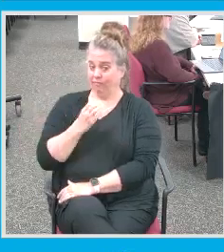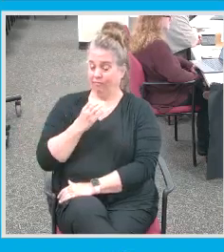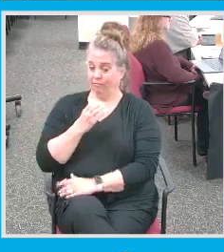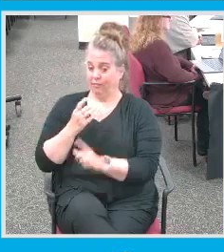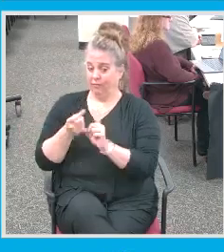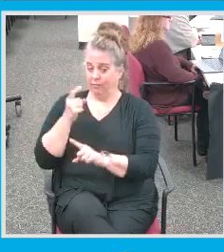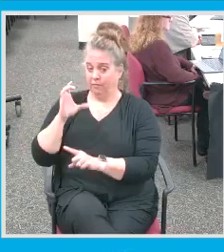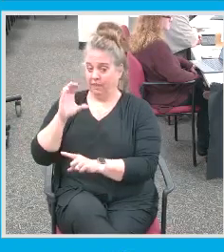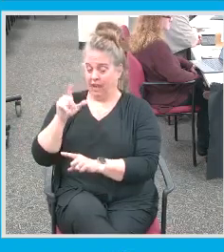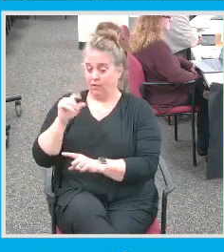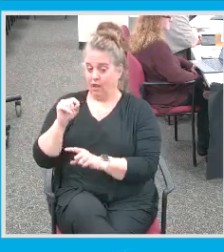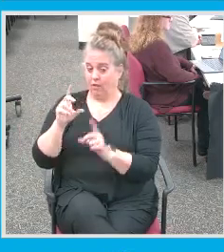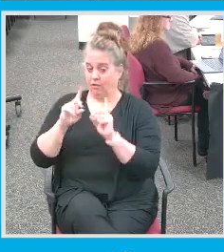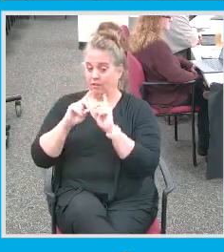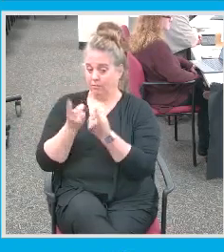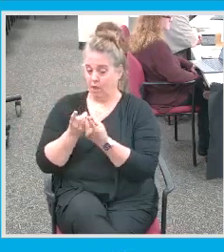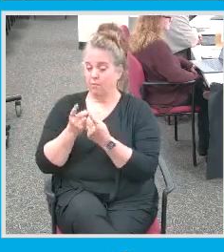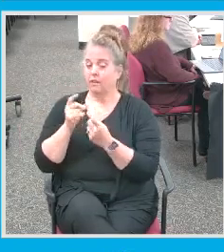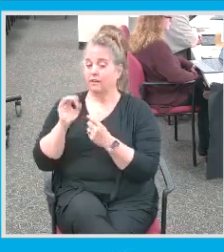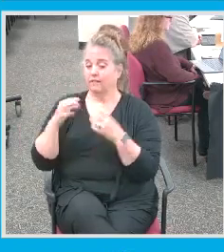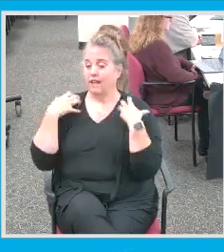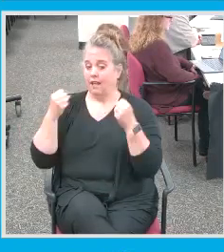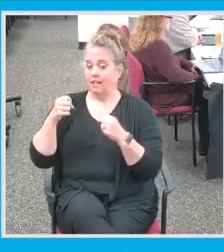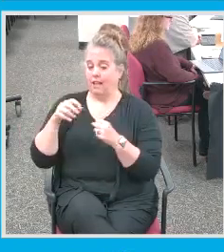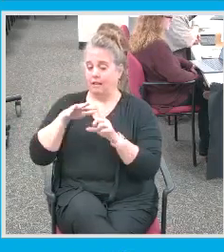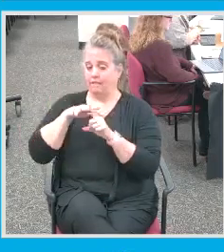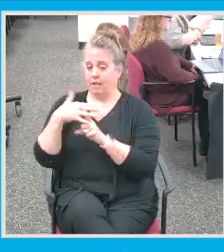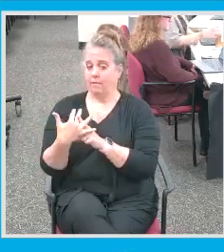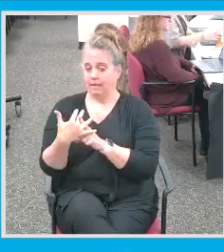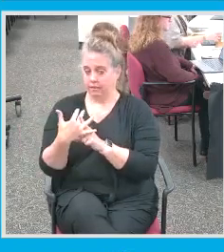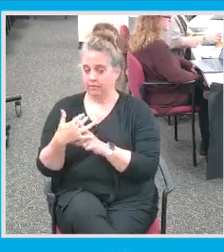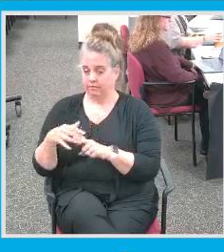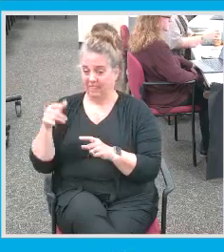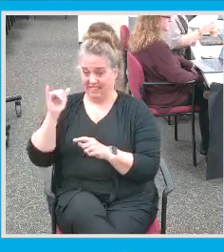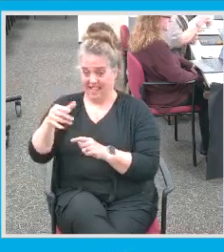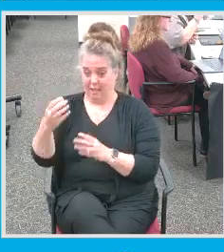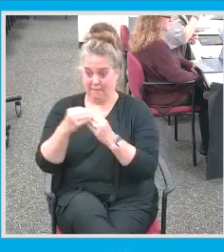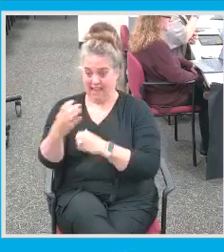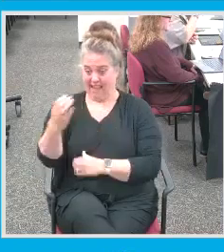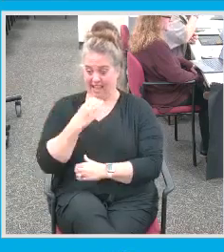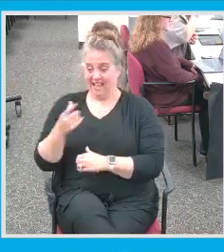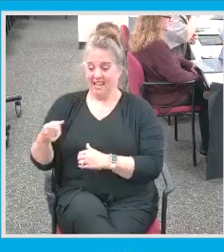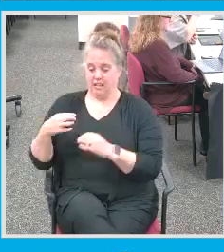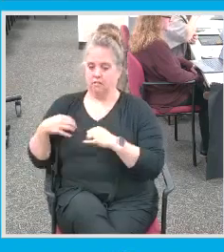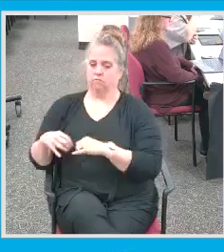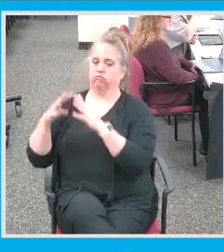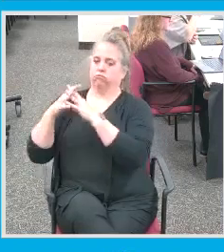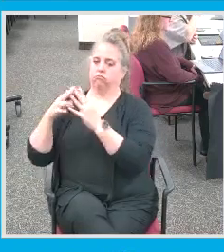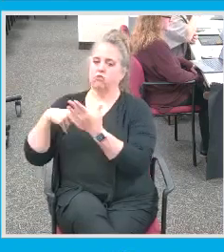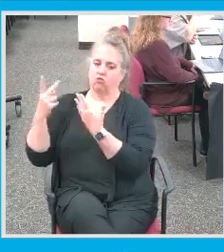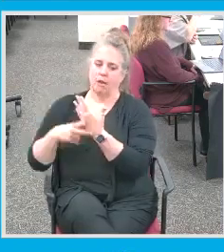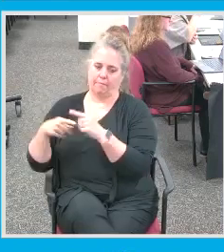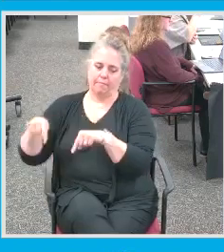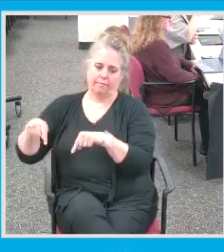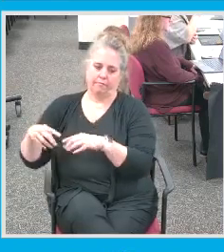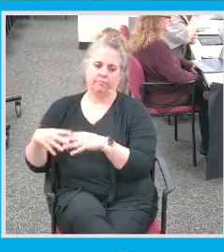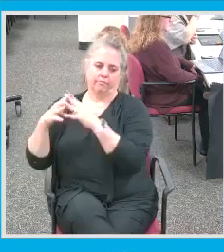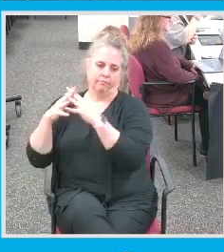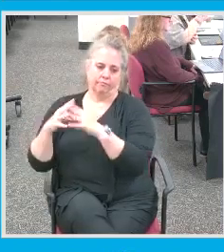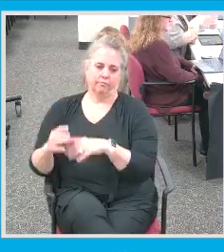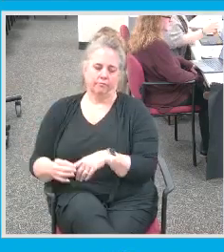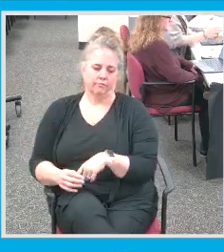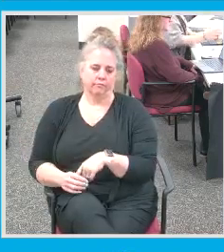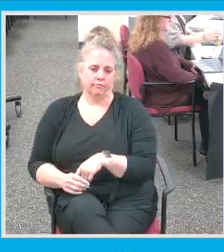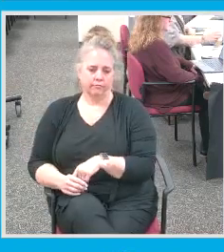Environment to implement the Communities That Care program, specifically that prevention model, in one of our communities that demonstrated readiness